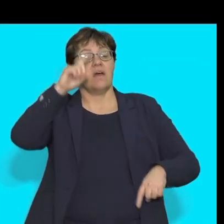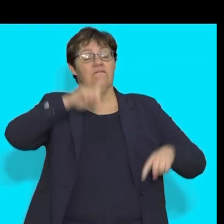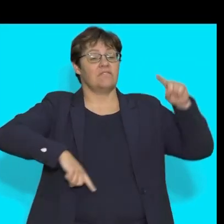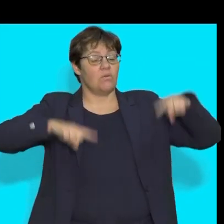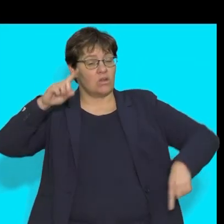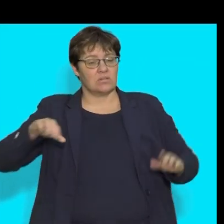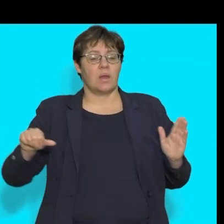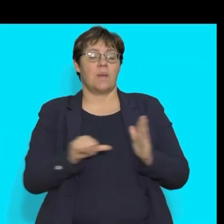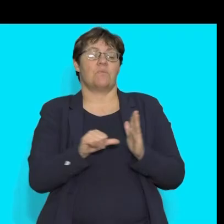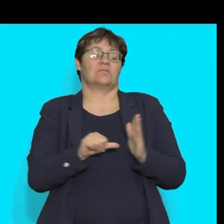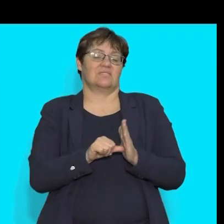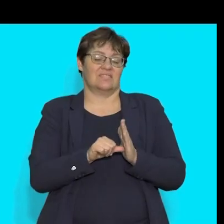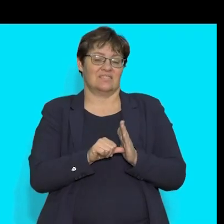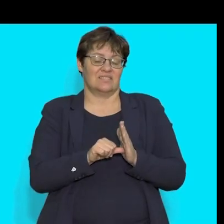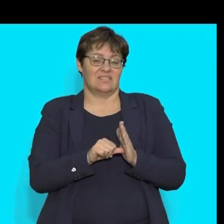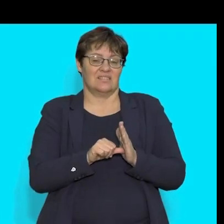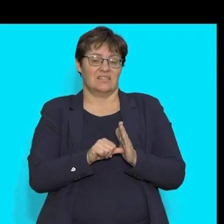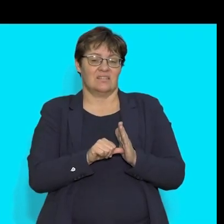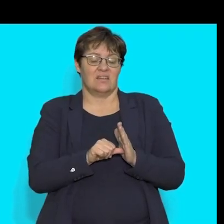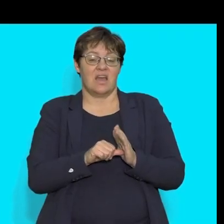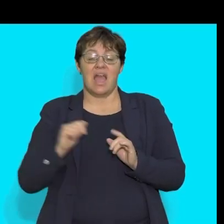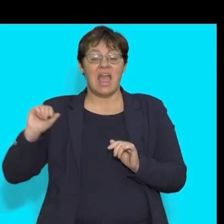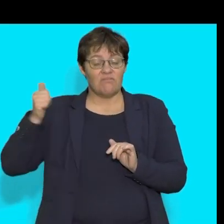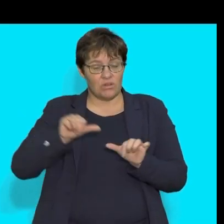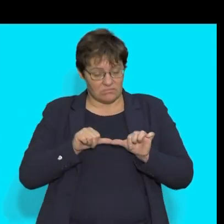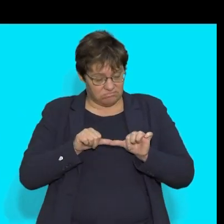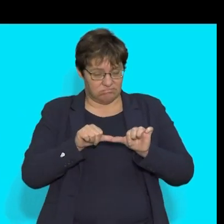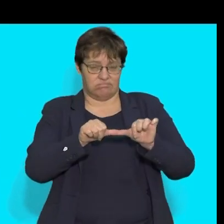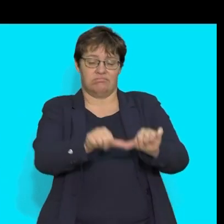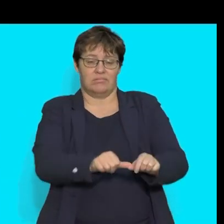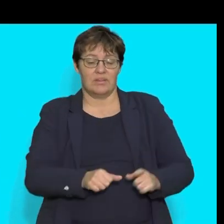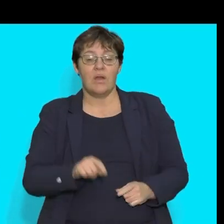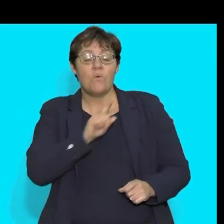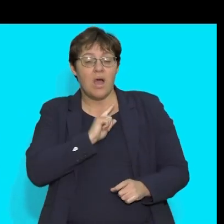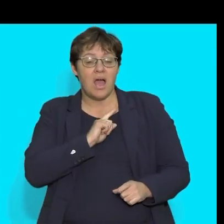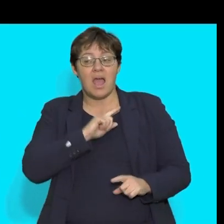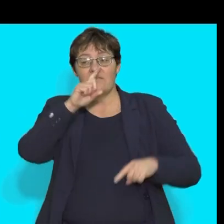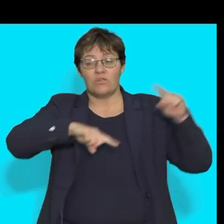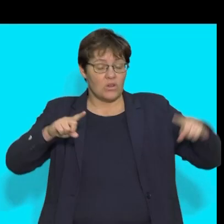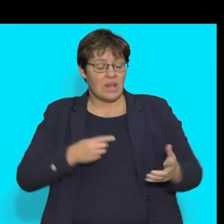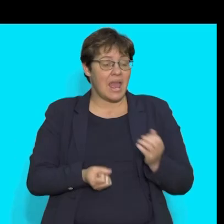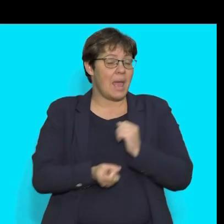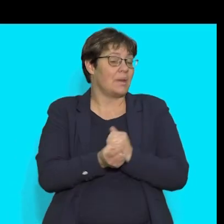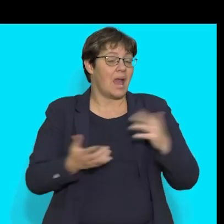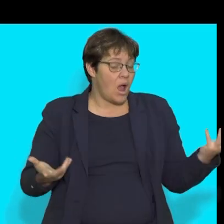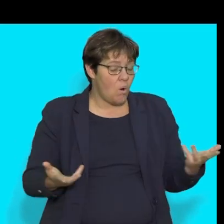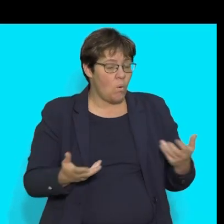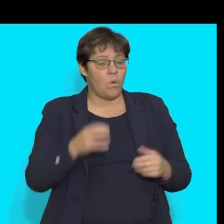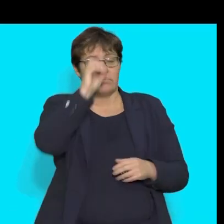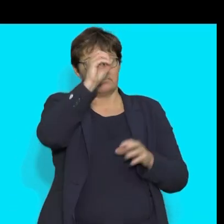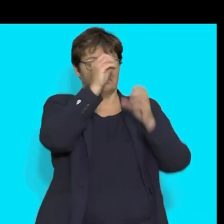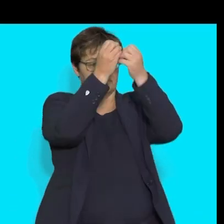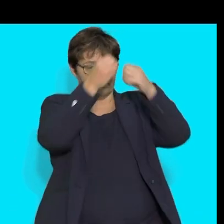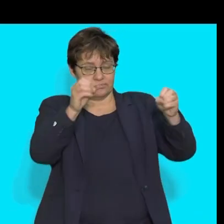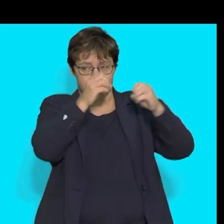Variation is key to driving evolution, and we must mention that variation is brought about during meiosis, where we spoke of